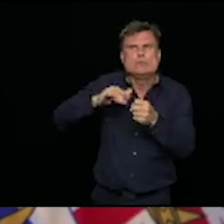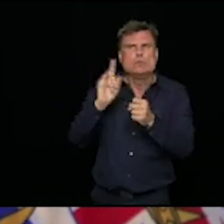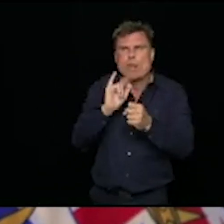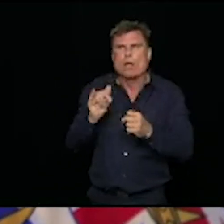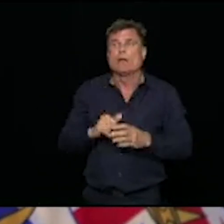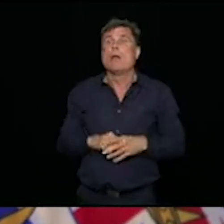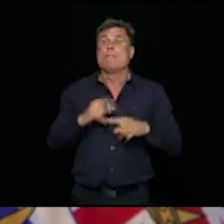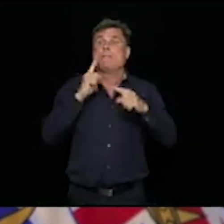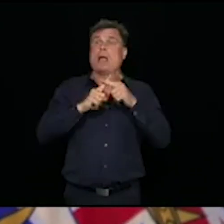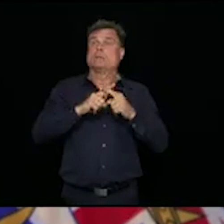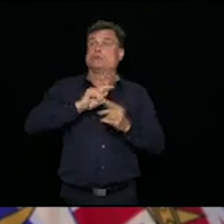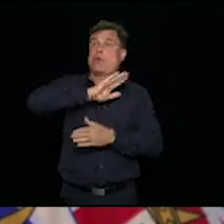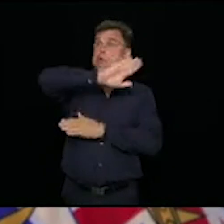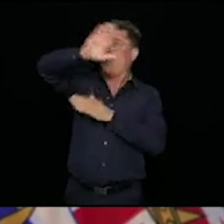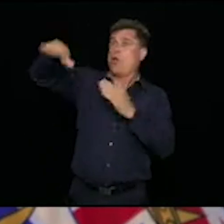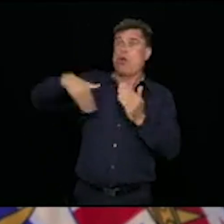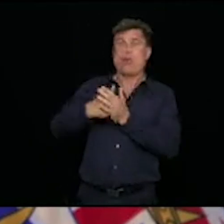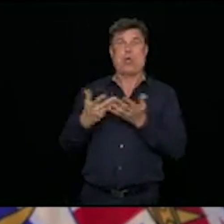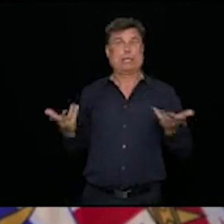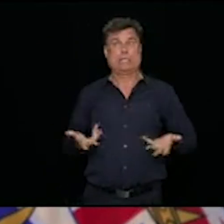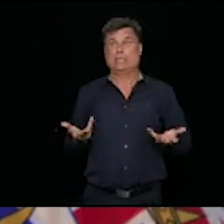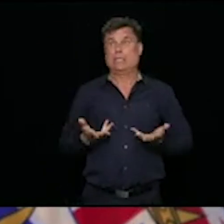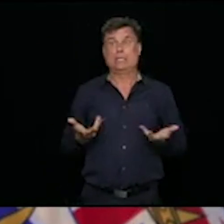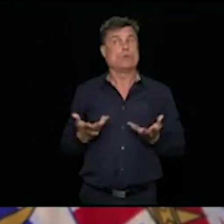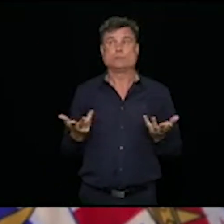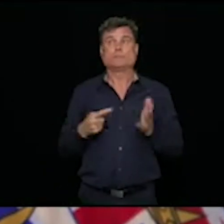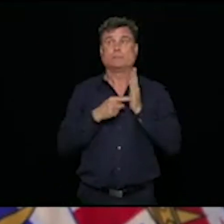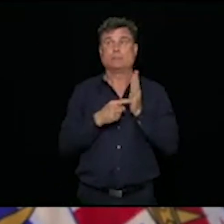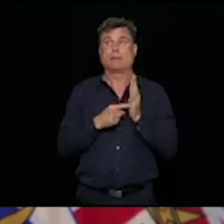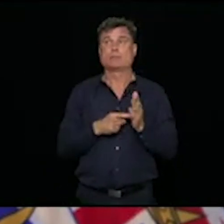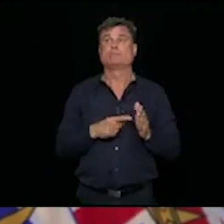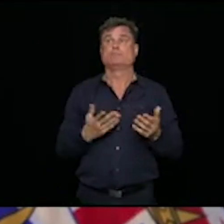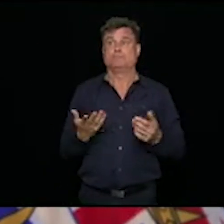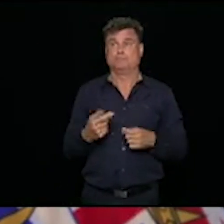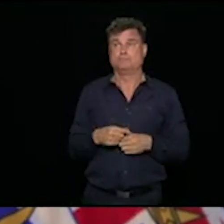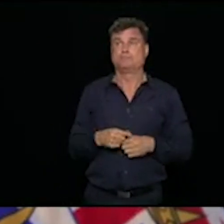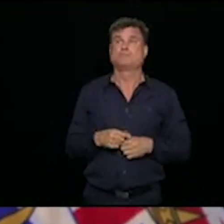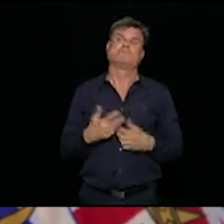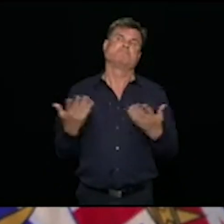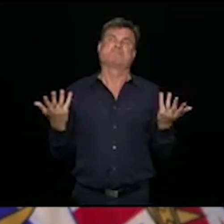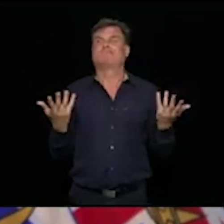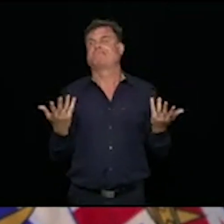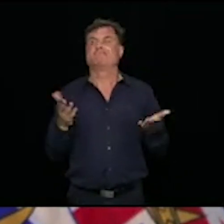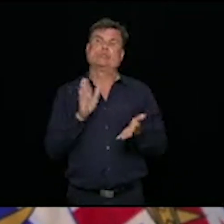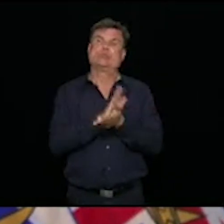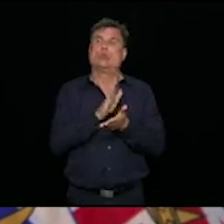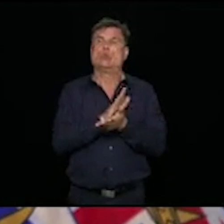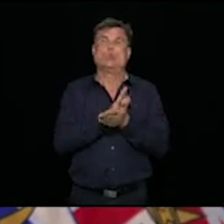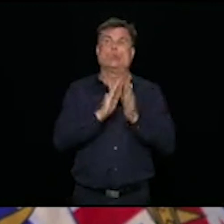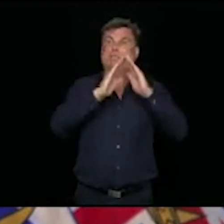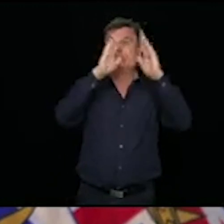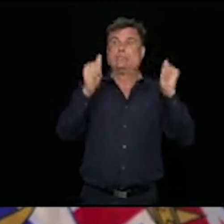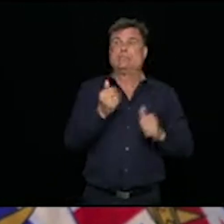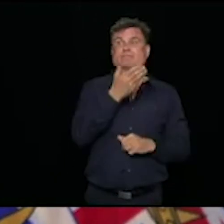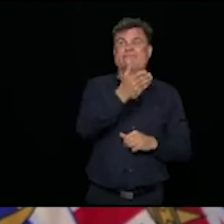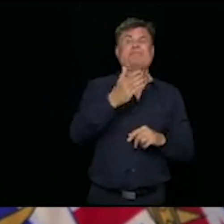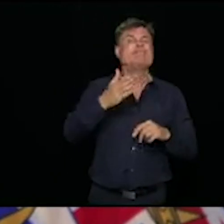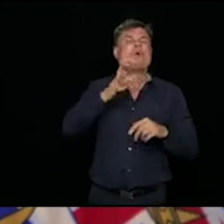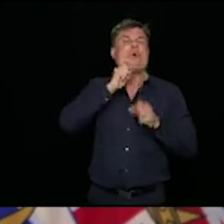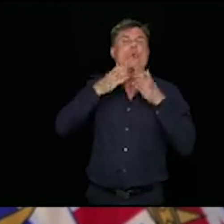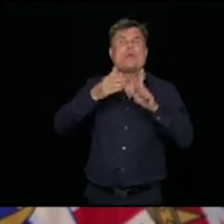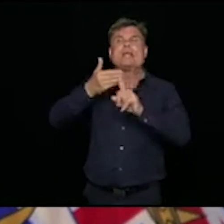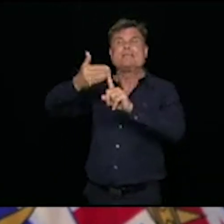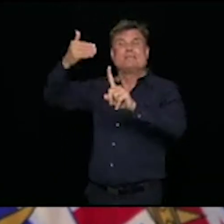require all of us who interact with the school system to kind of take a step back and not try to think about the way that schools were organized